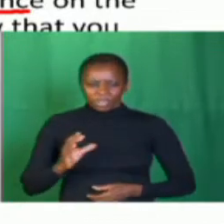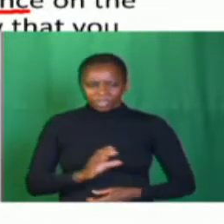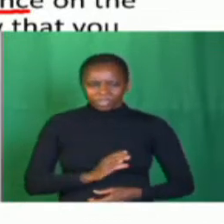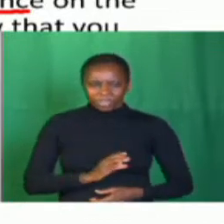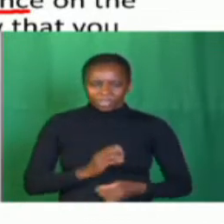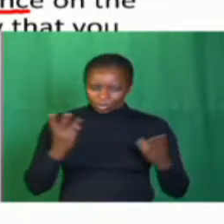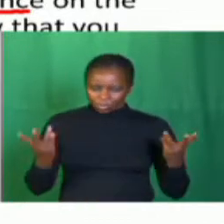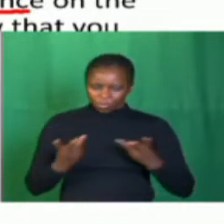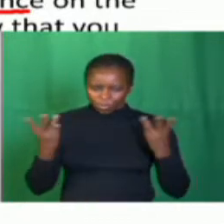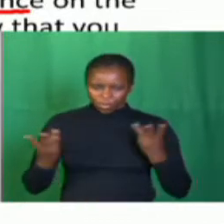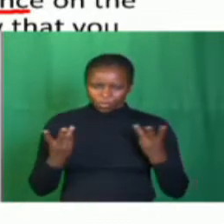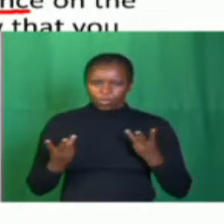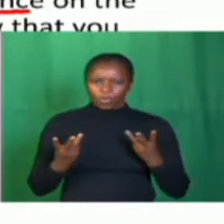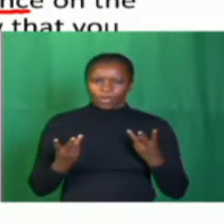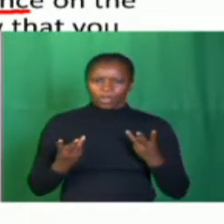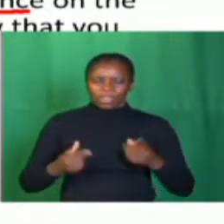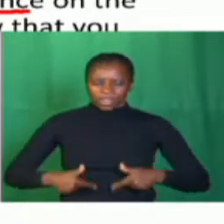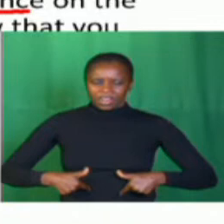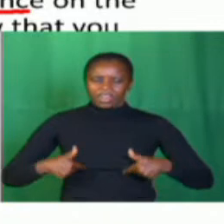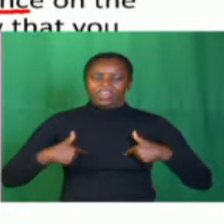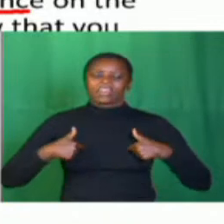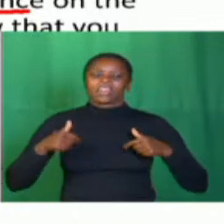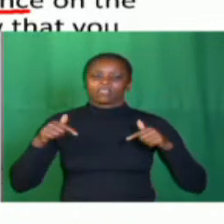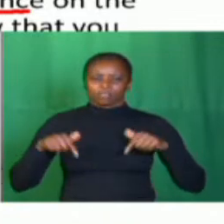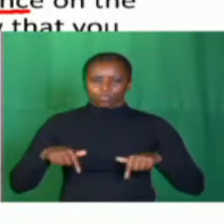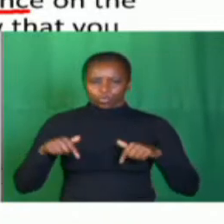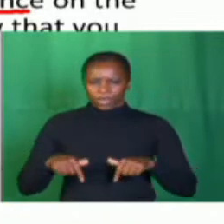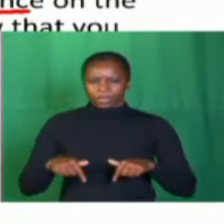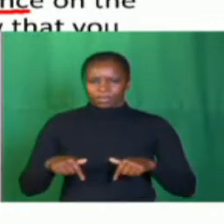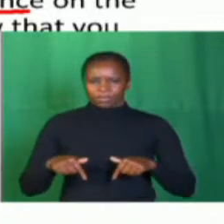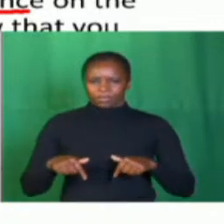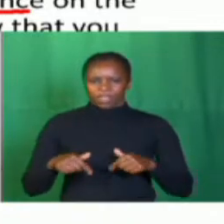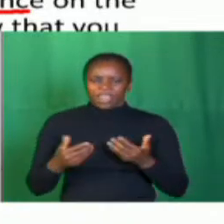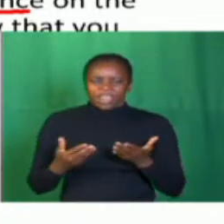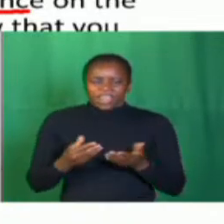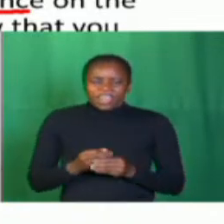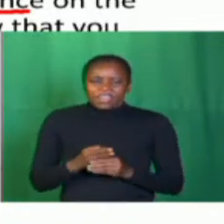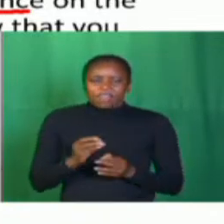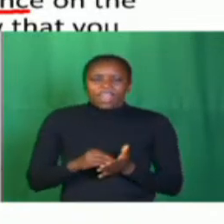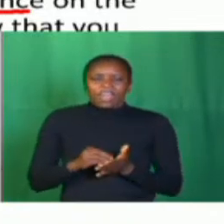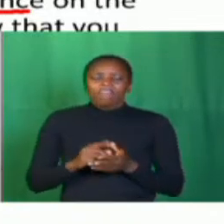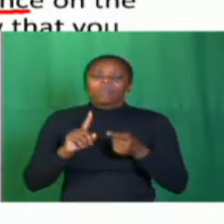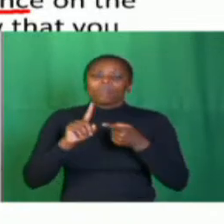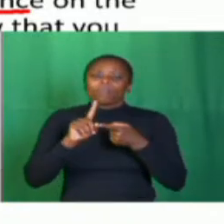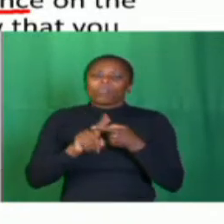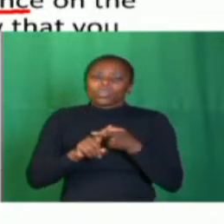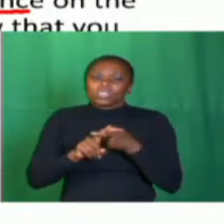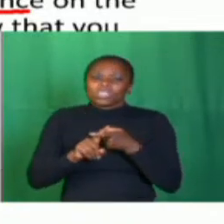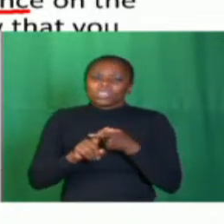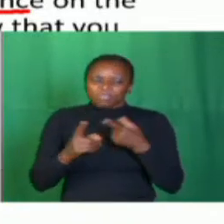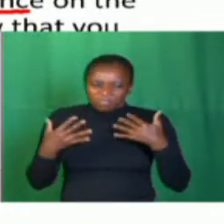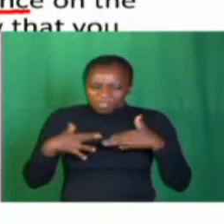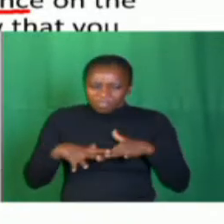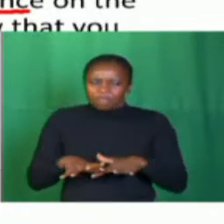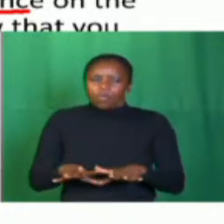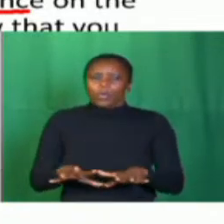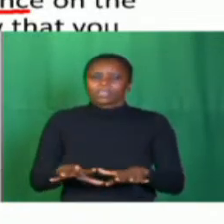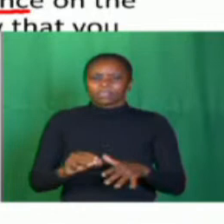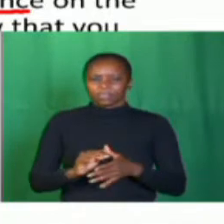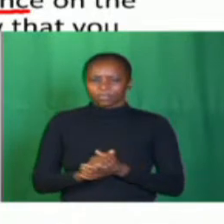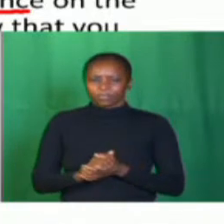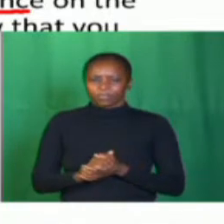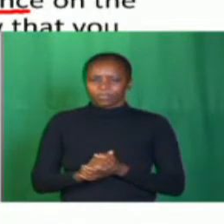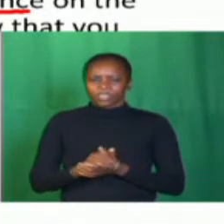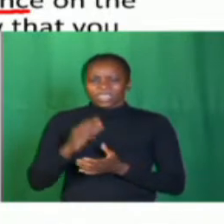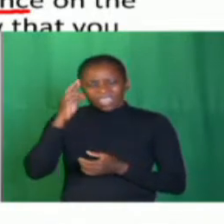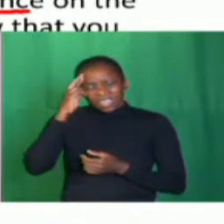the way they live, the ascension of Jesus has a positive influence on them? Remember that in an